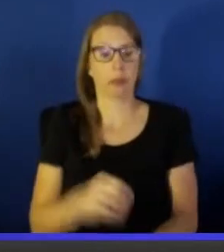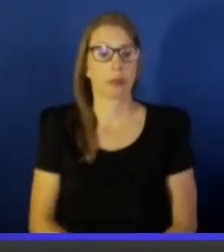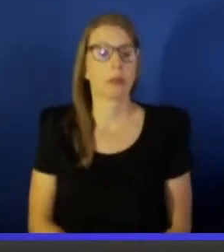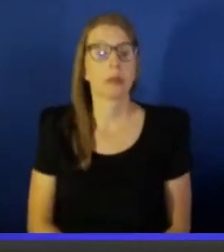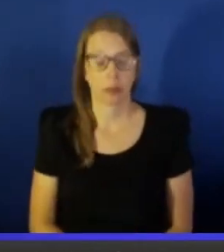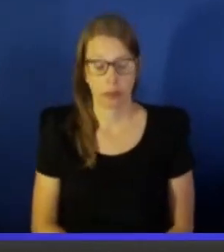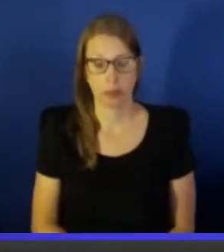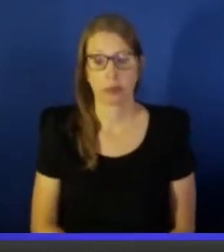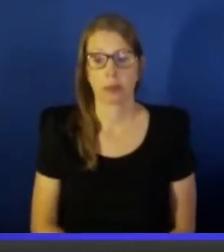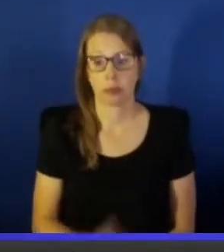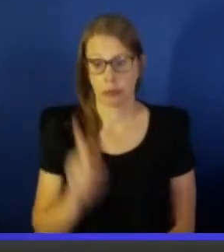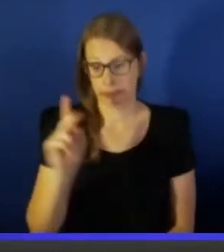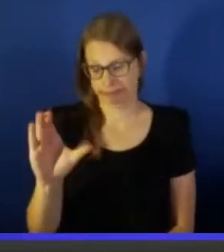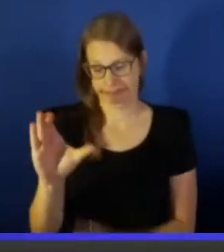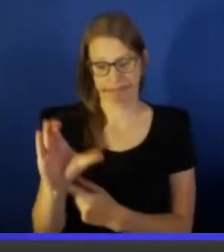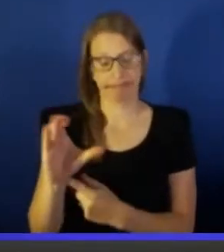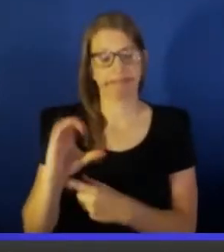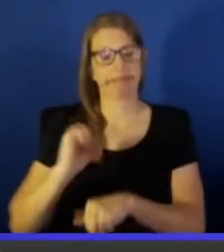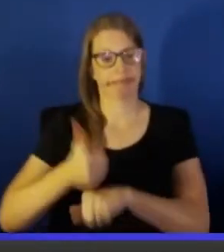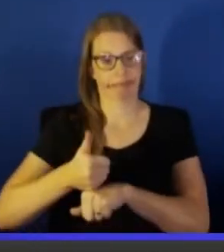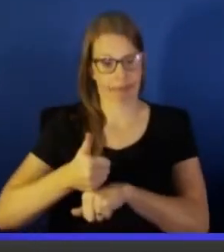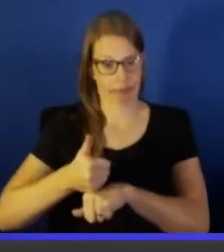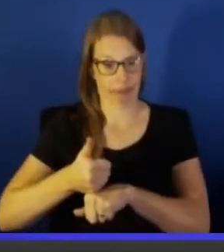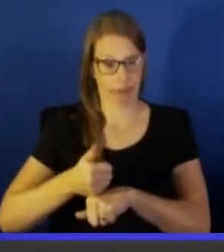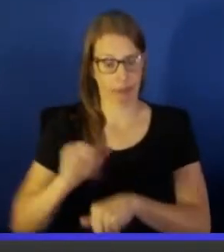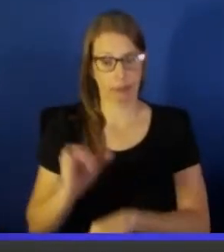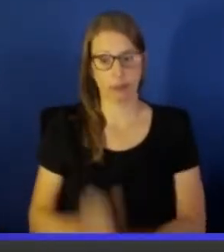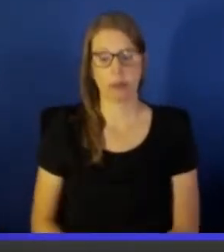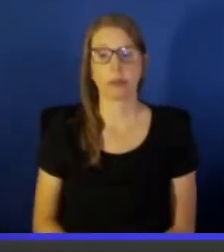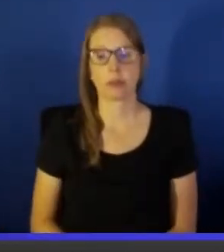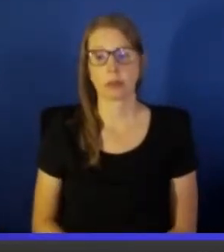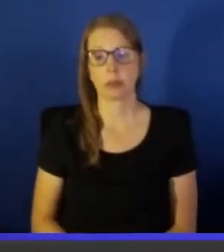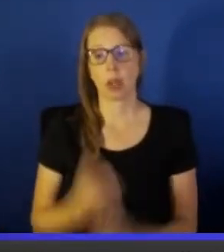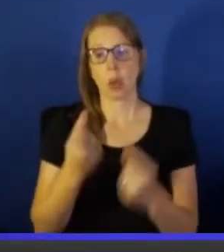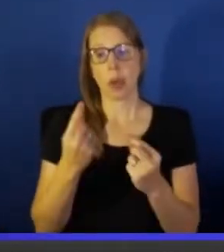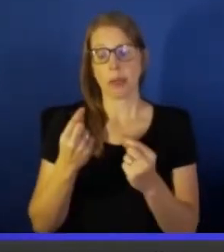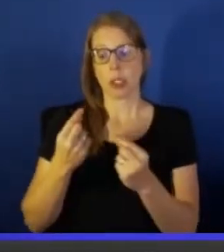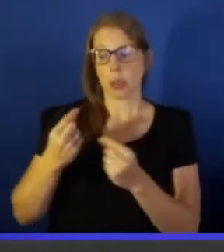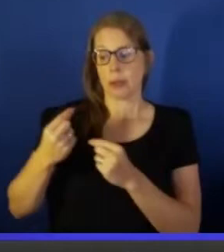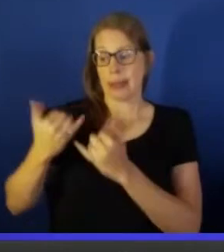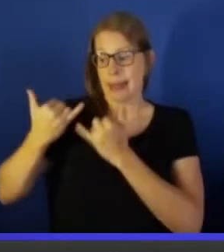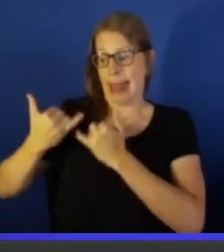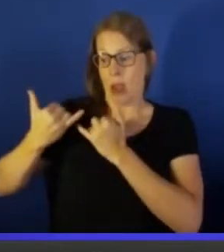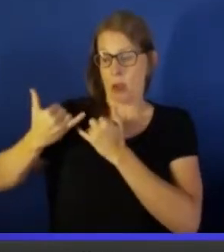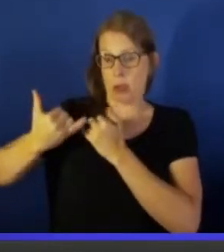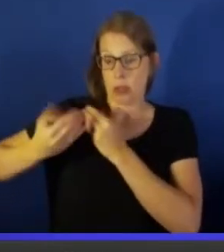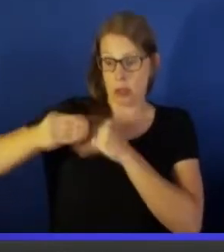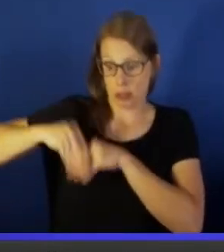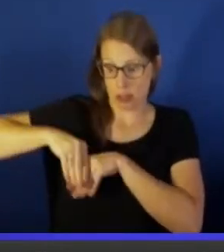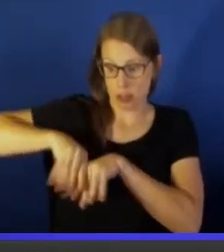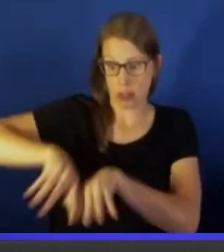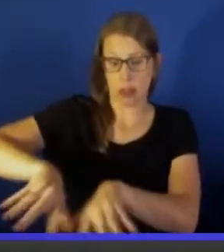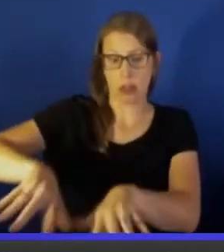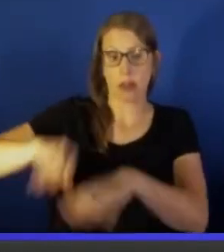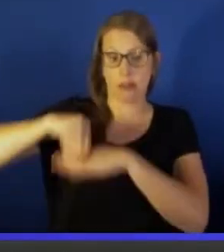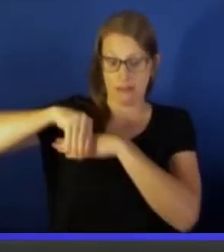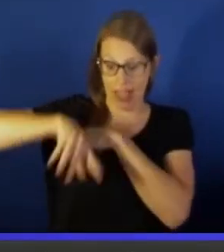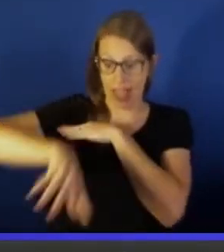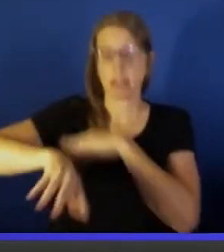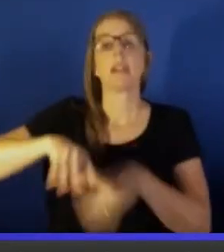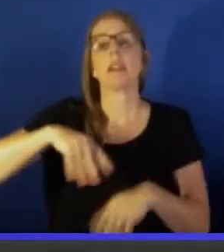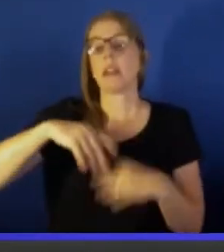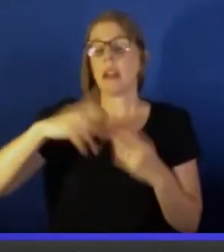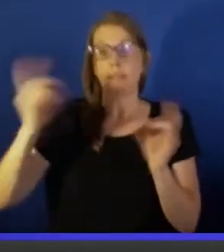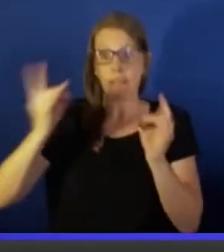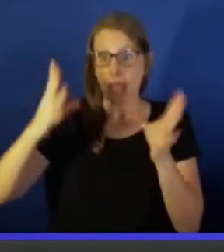from an approach of how do we figure out what can be done upstream to prevent crime. A lot of times when people talk about violence, they talk about find